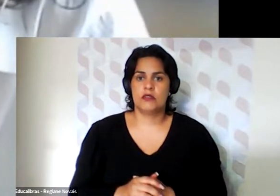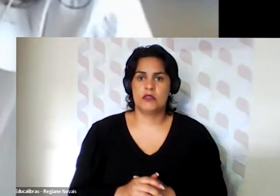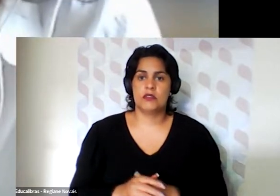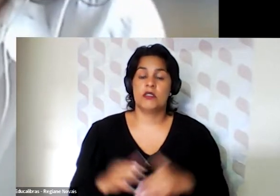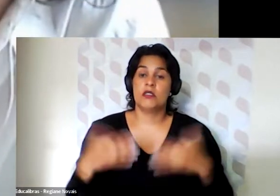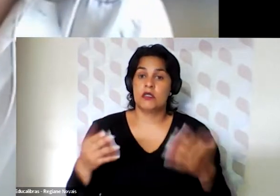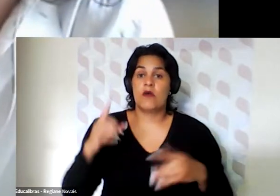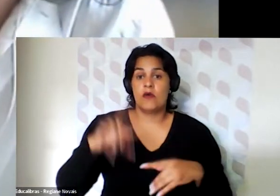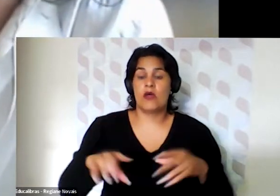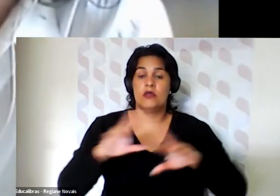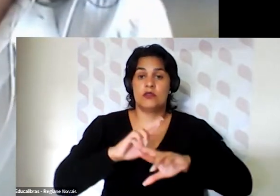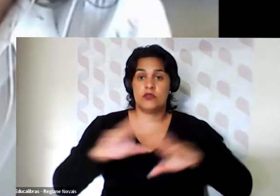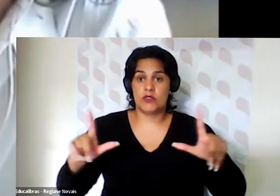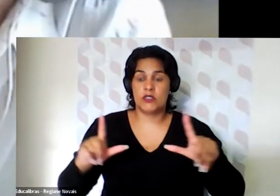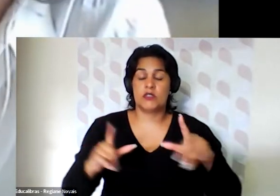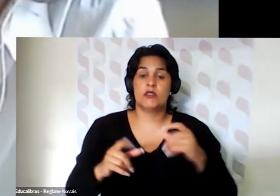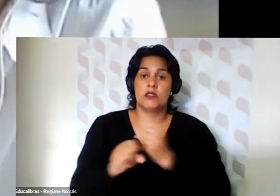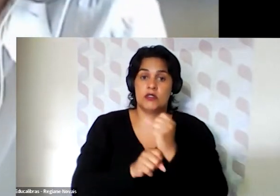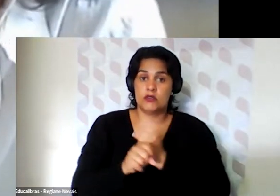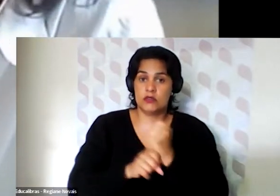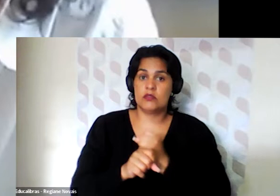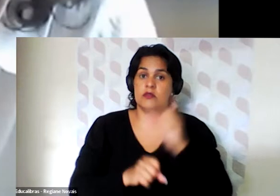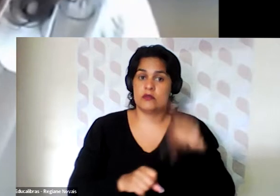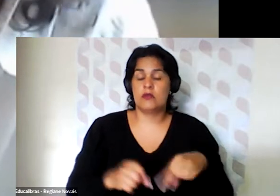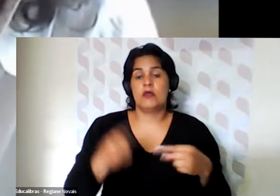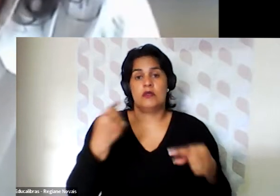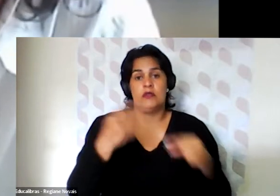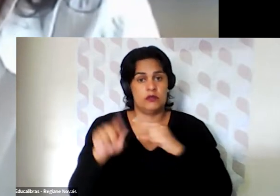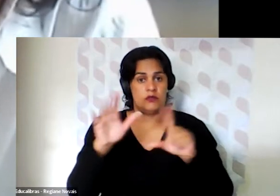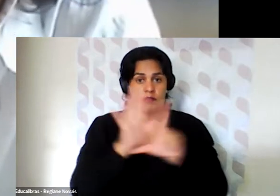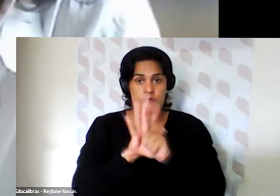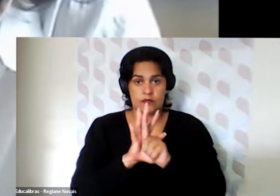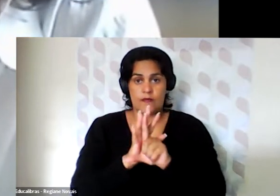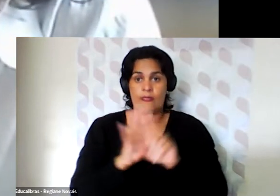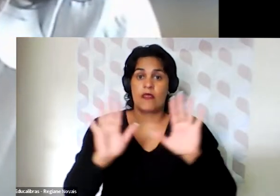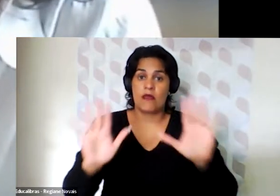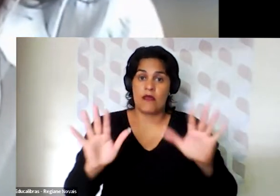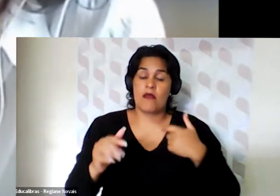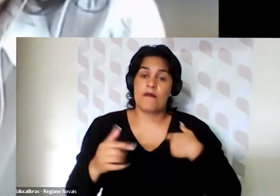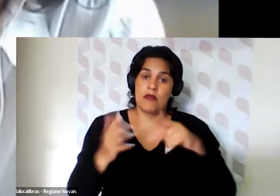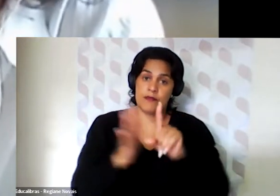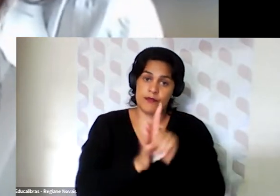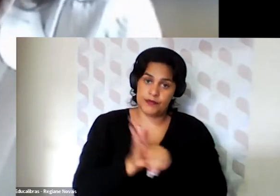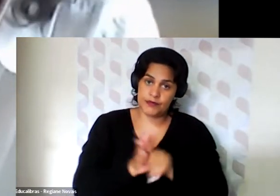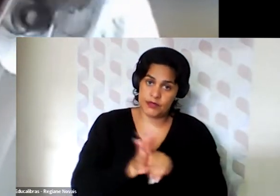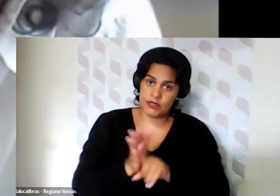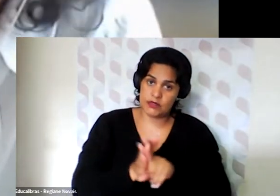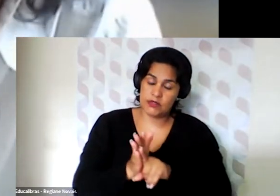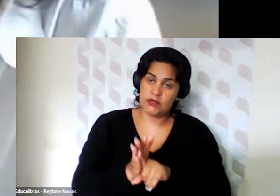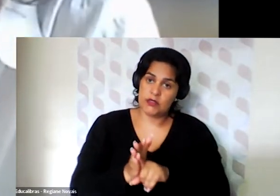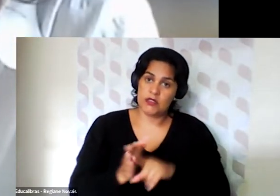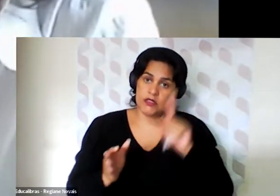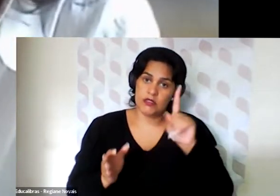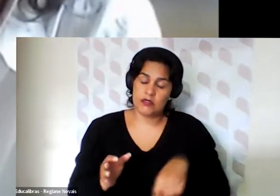now under President Bolsonaro's philosophy that fewer rights are better than no jobs. A recent rise in informality of